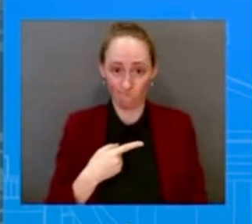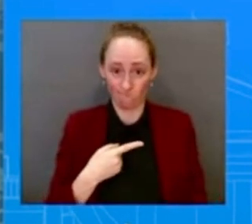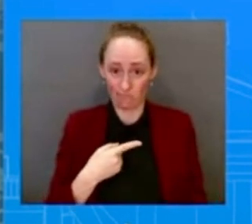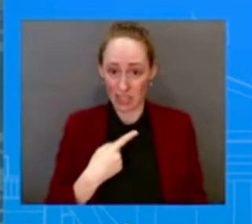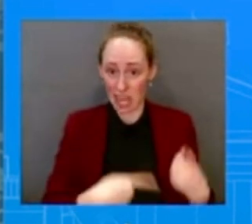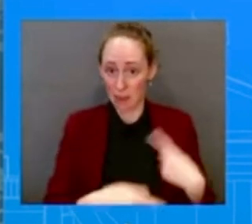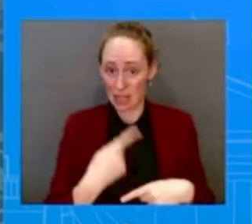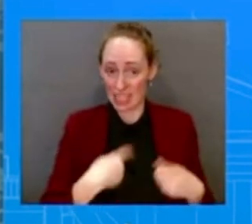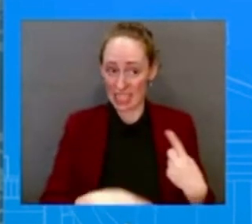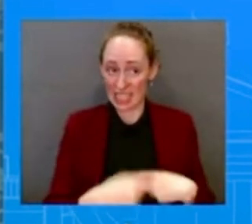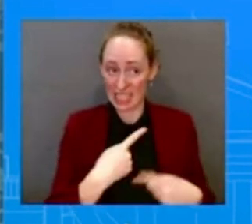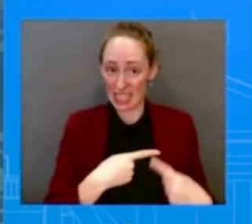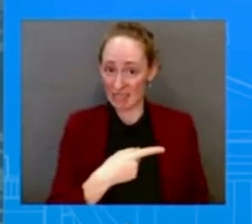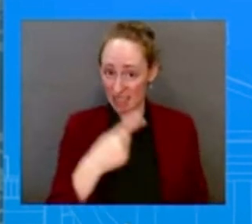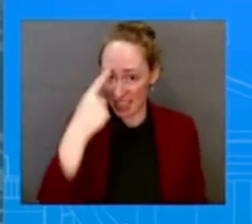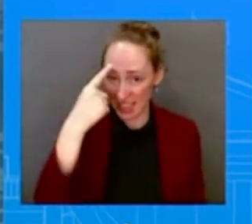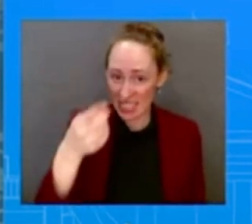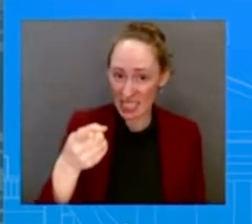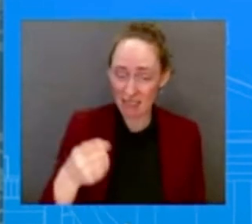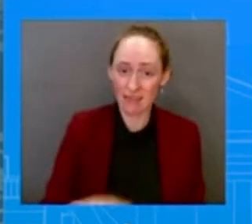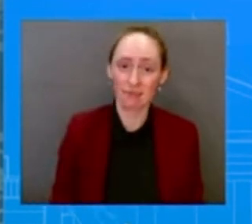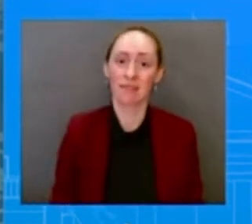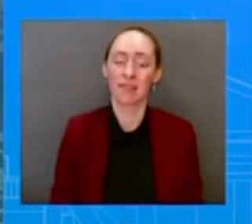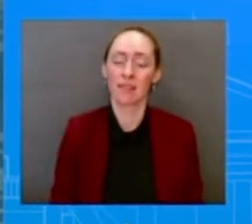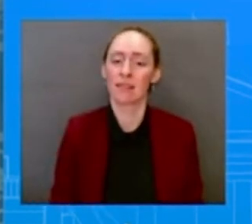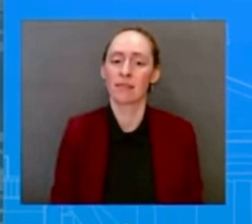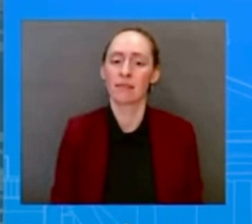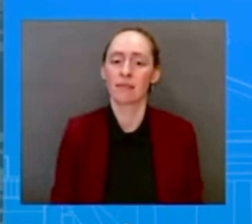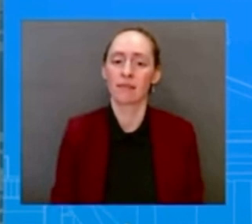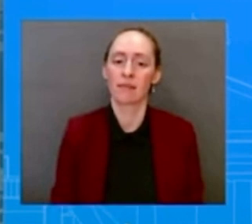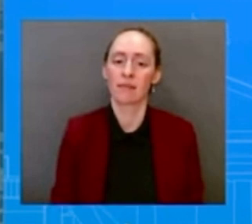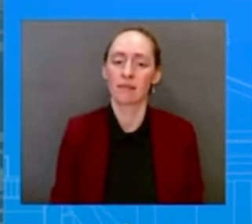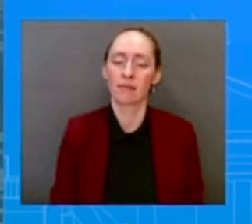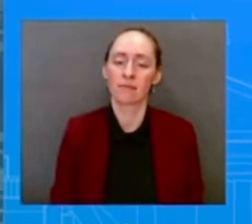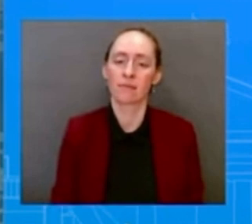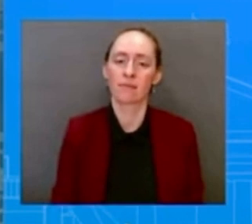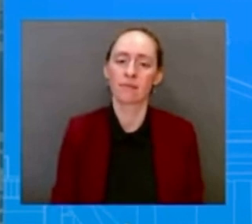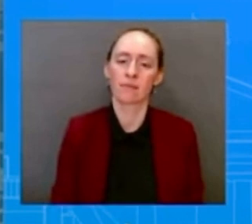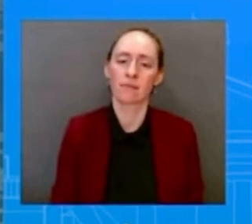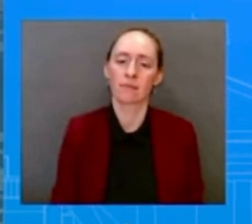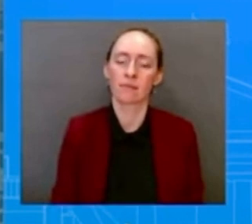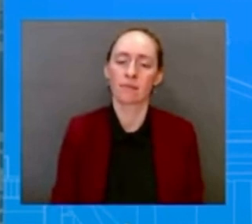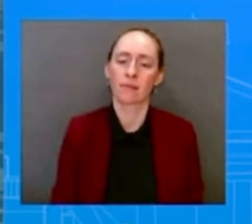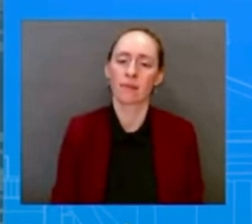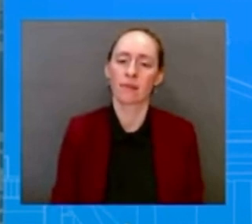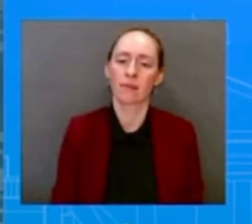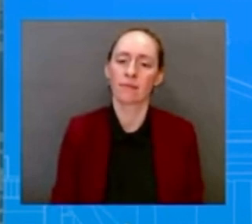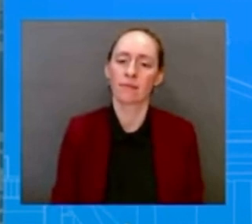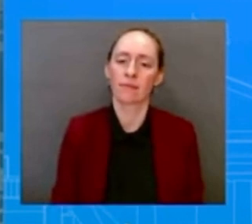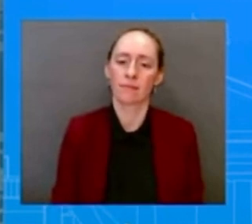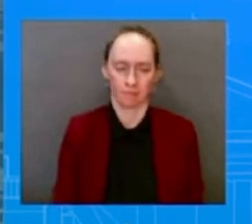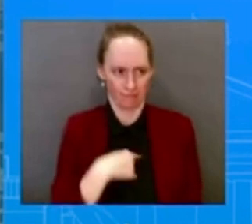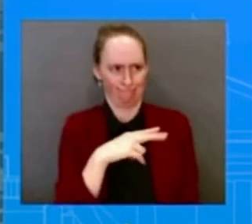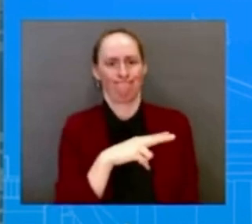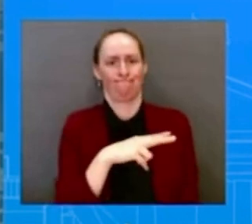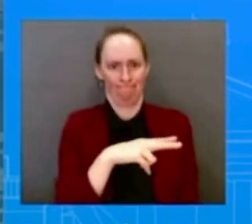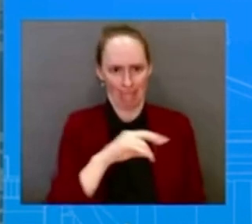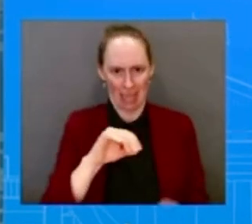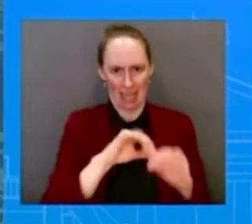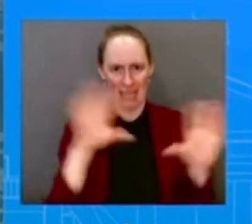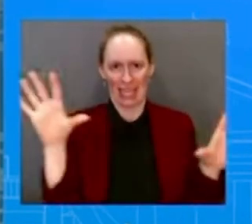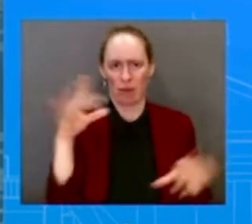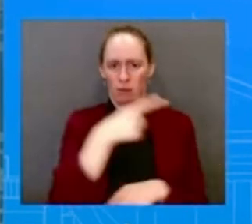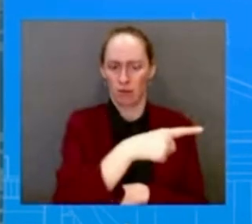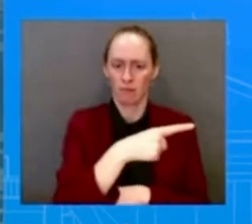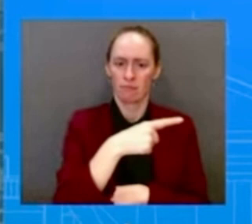to conduct offensive operations in the Donbas area. The fighting around Bakhmut remains pretty vicious, even as you and I are talking. Clearly,